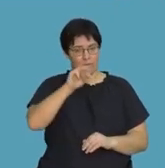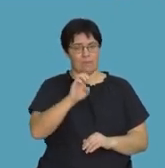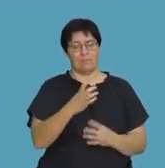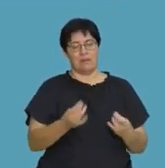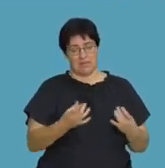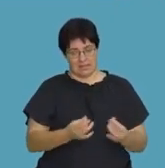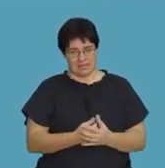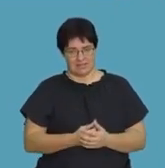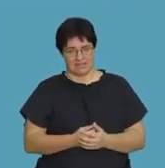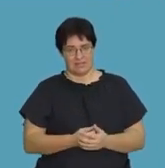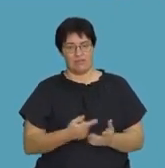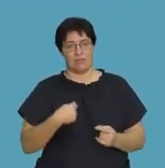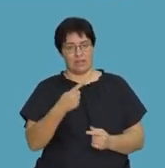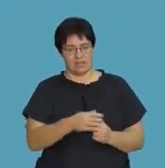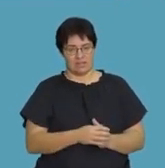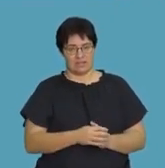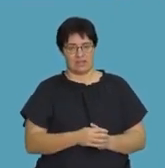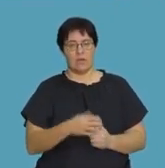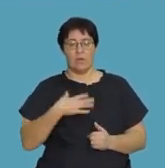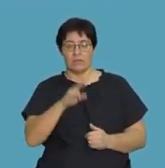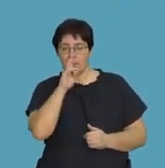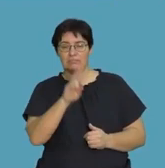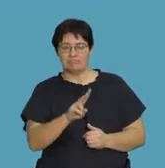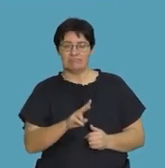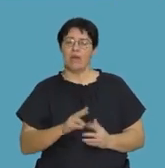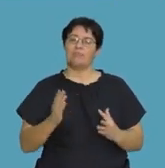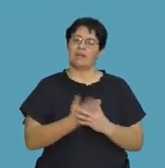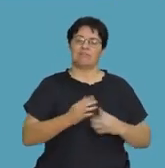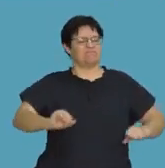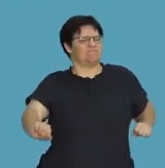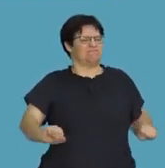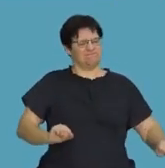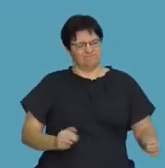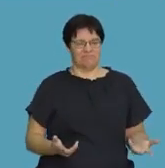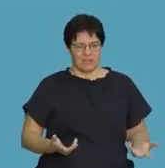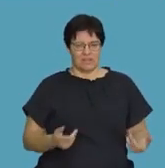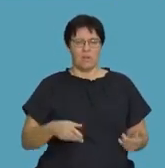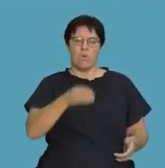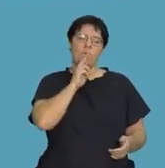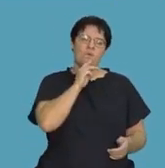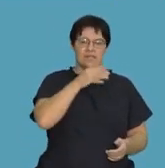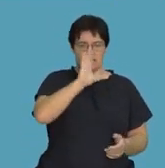numbers. Guys, from me to you, I want you to please take a walk a bit around the house, drink some